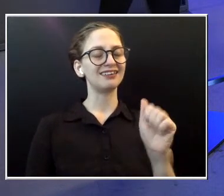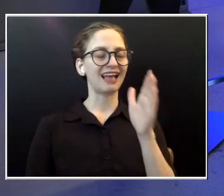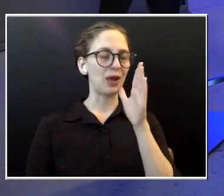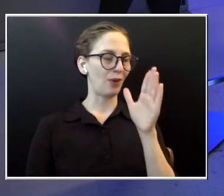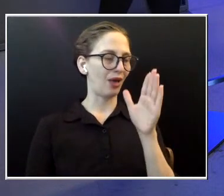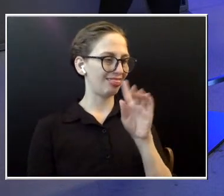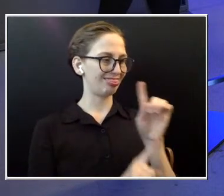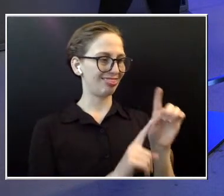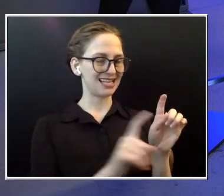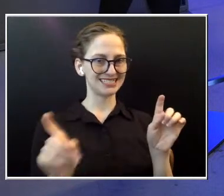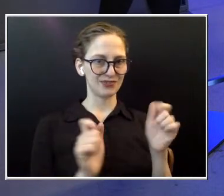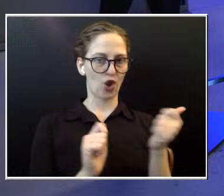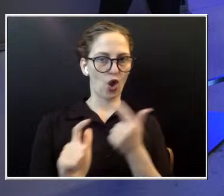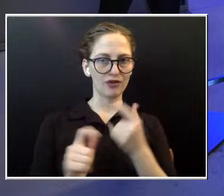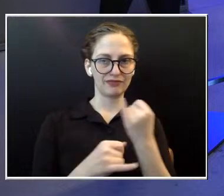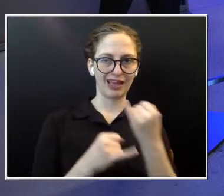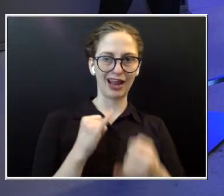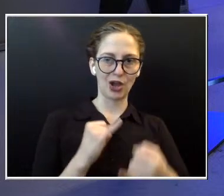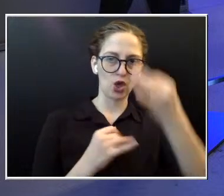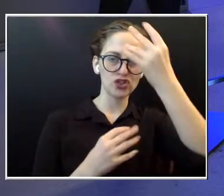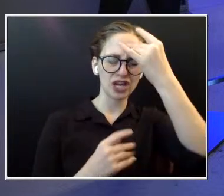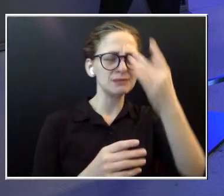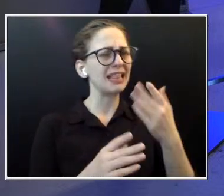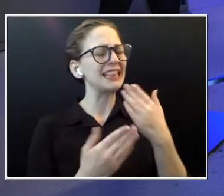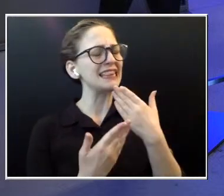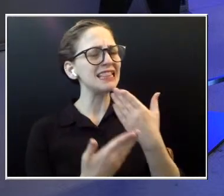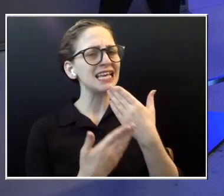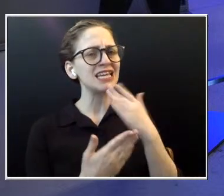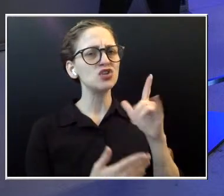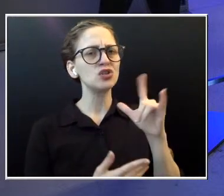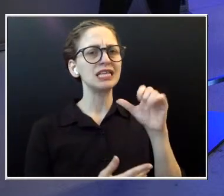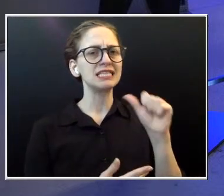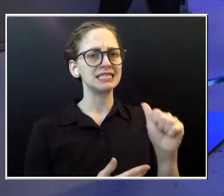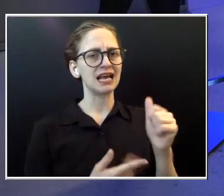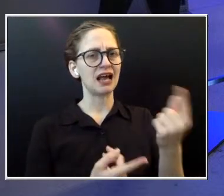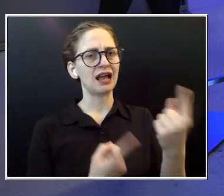thanks for coming in and having the courage to talk about your story Of course. in front of